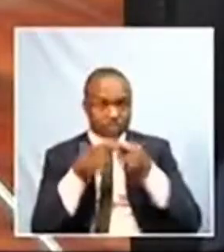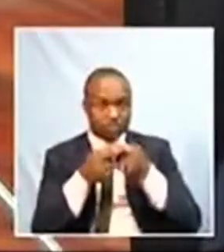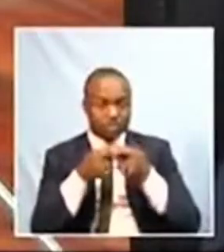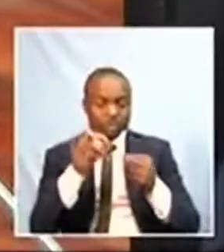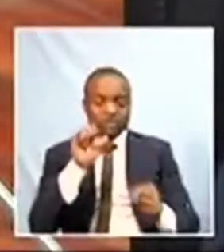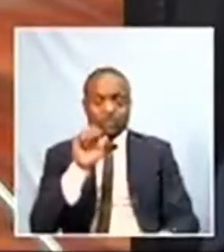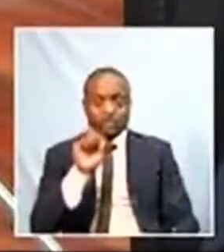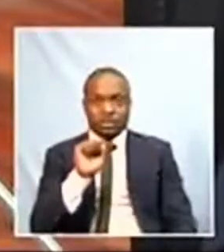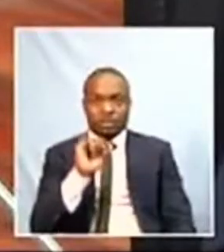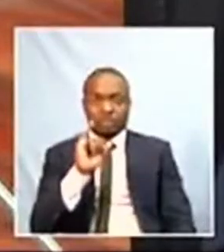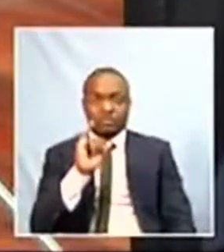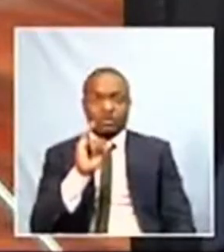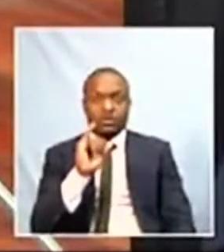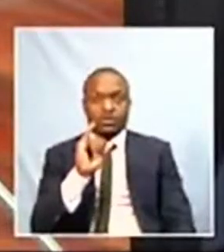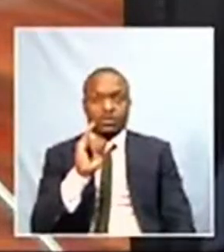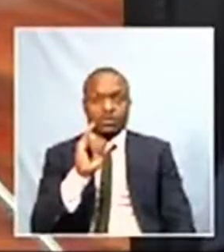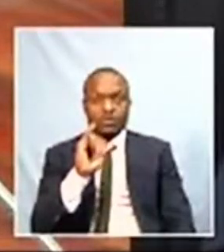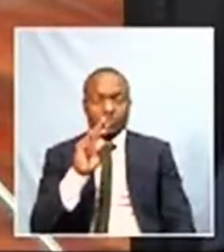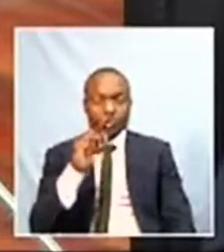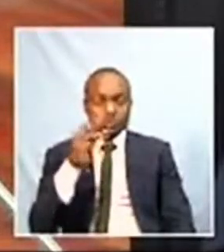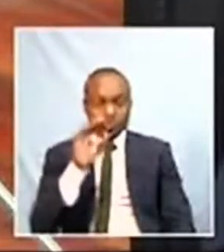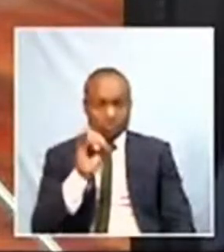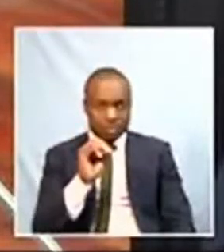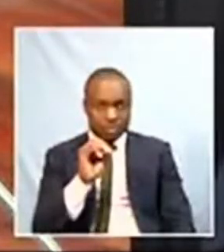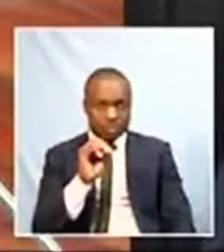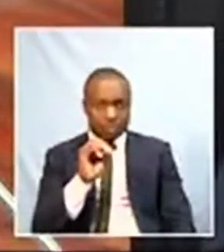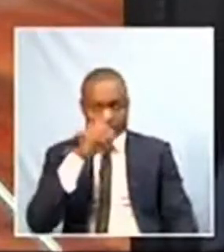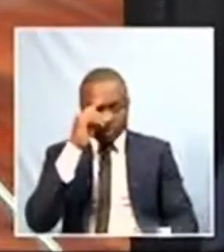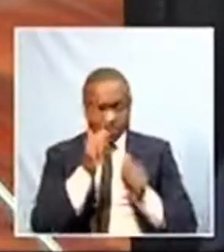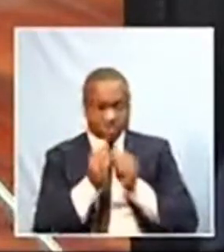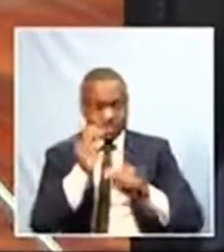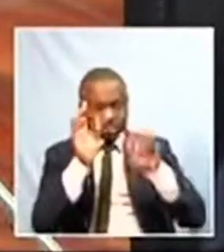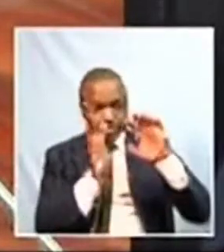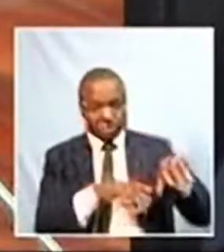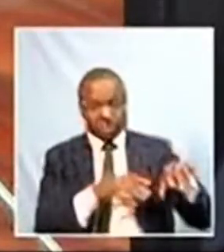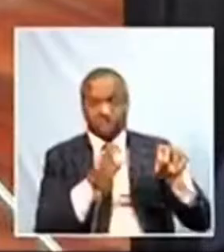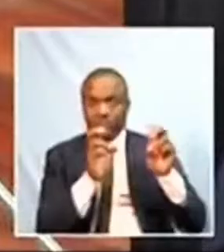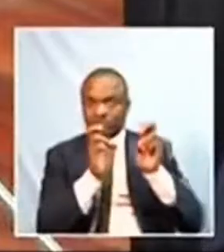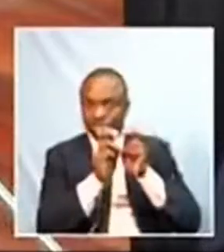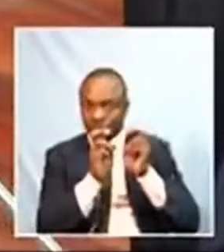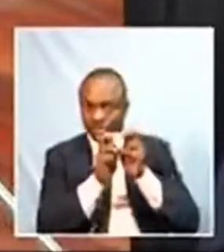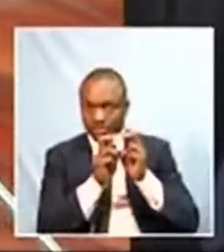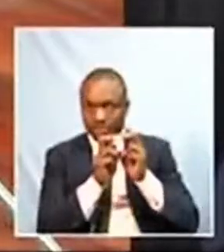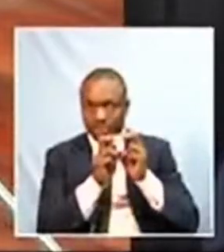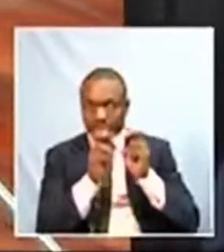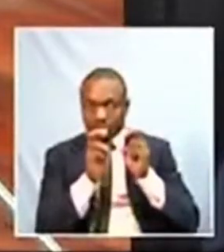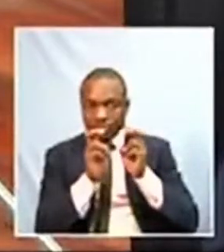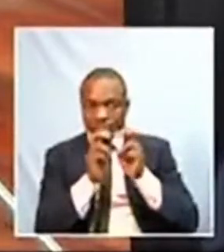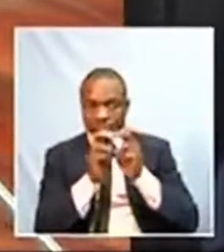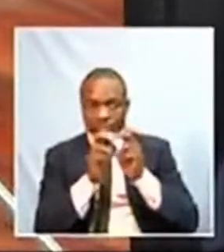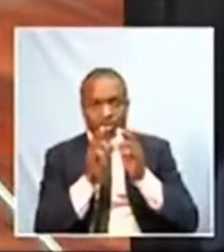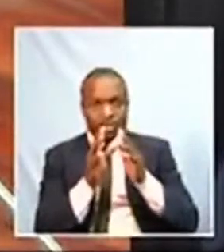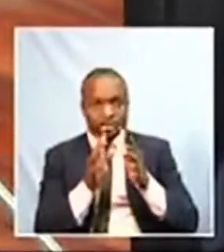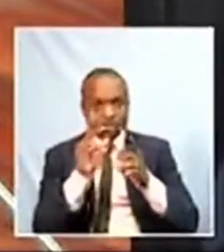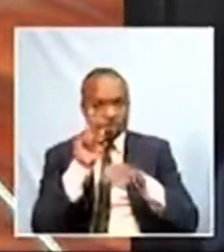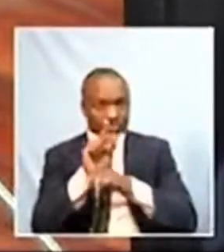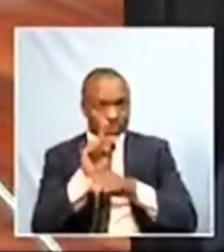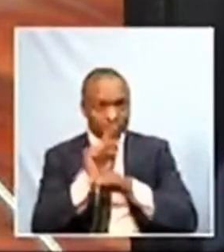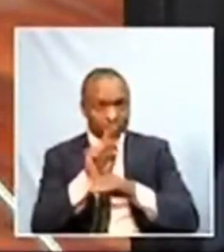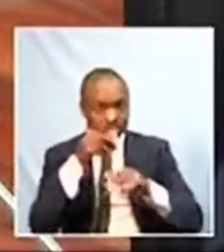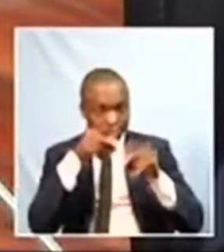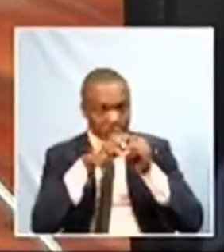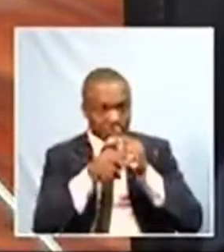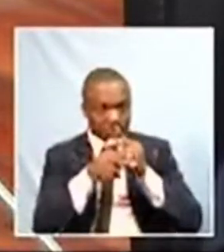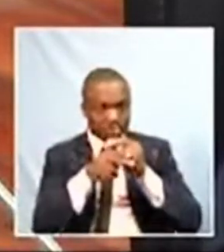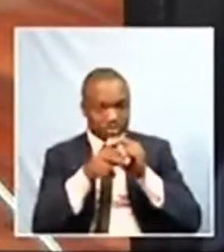School. The cause of the delay was due to abandonment of the contract by the contractor, and the project was terminated